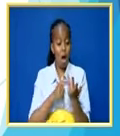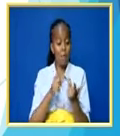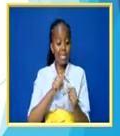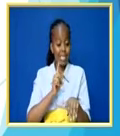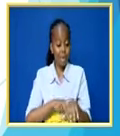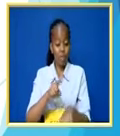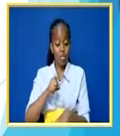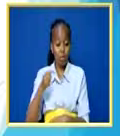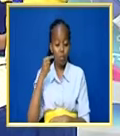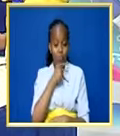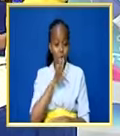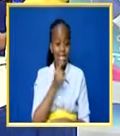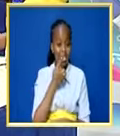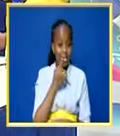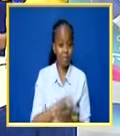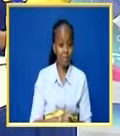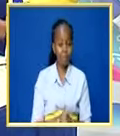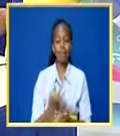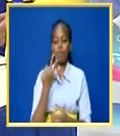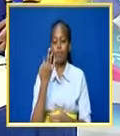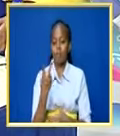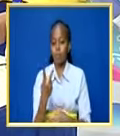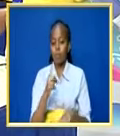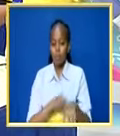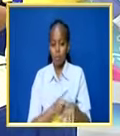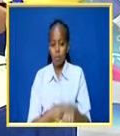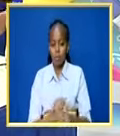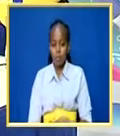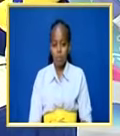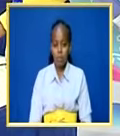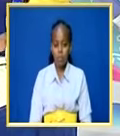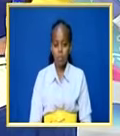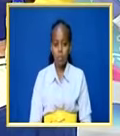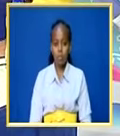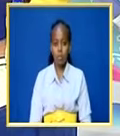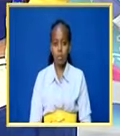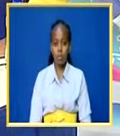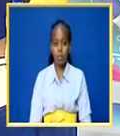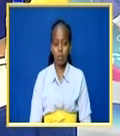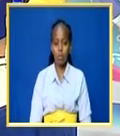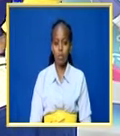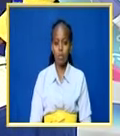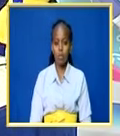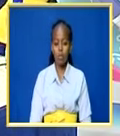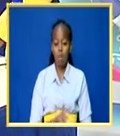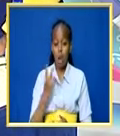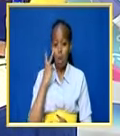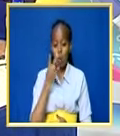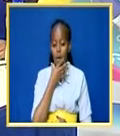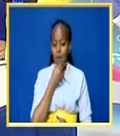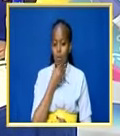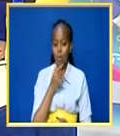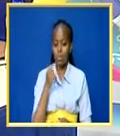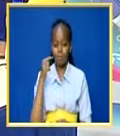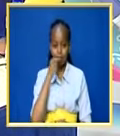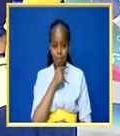brush your teeth? Mm-hmm. At least two twice. Times. Yes. Yes, yeah. twice. Mm-hmm. So let's look at this boy